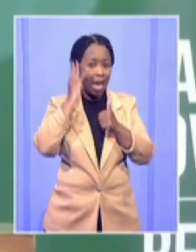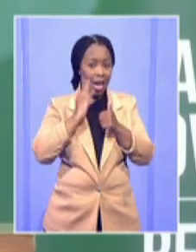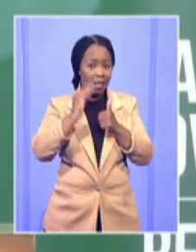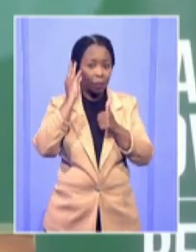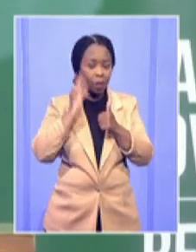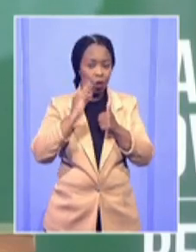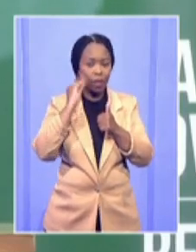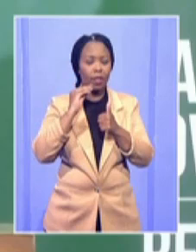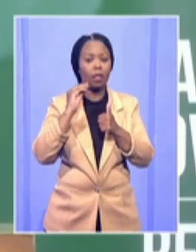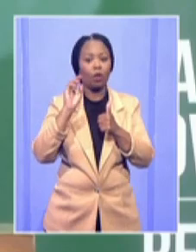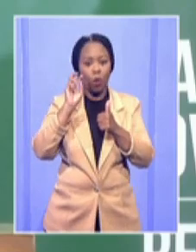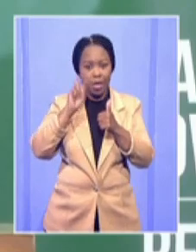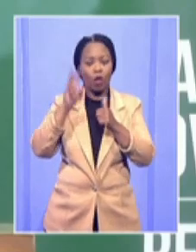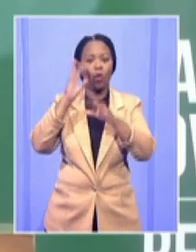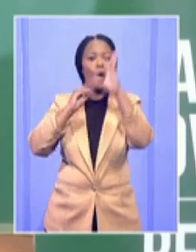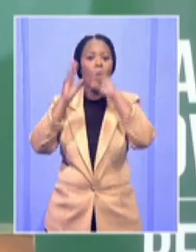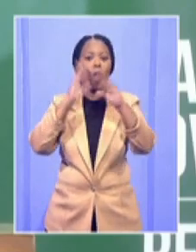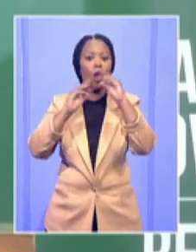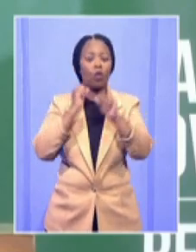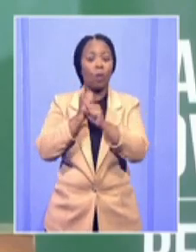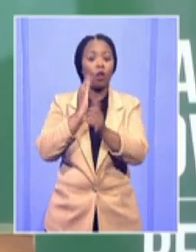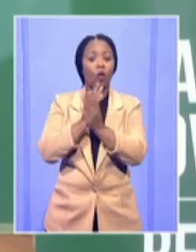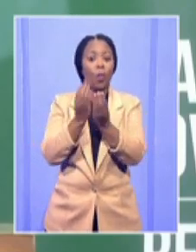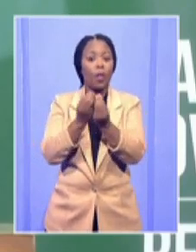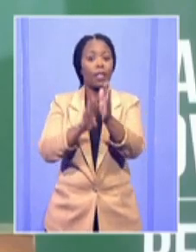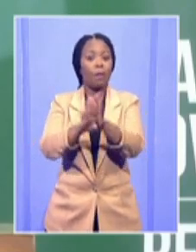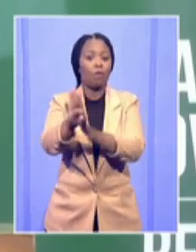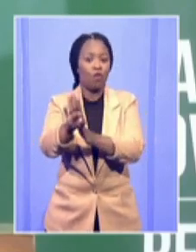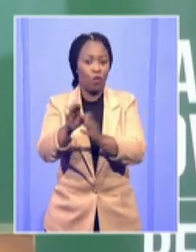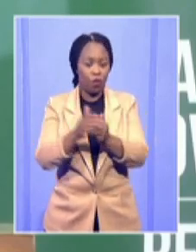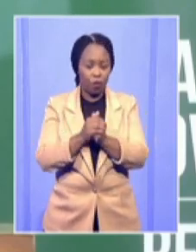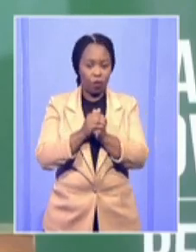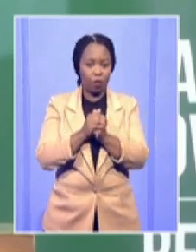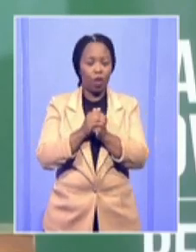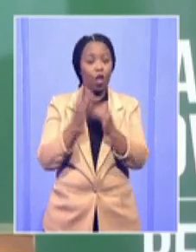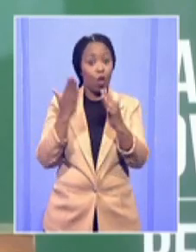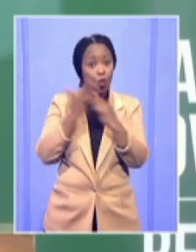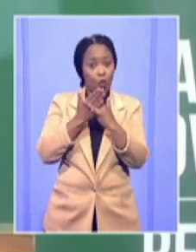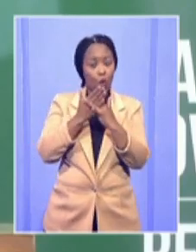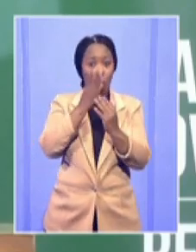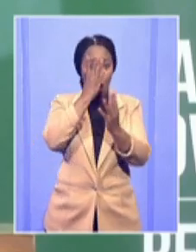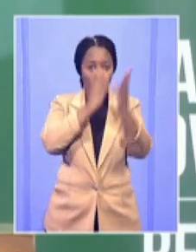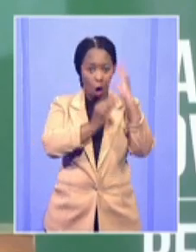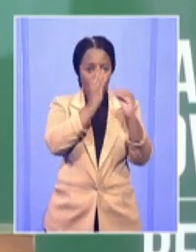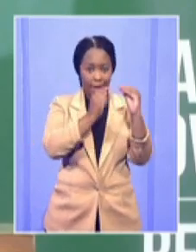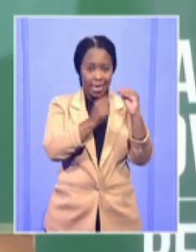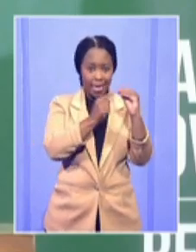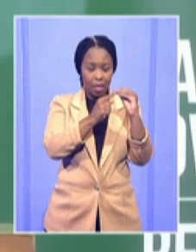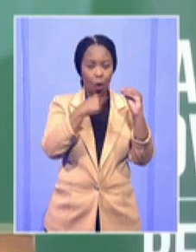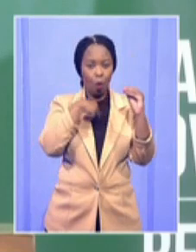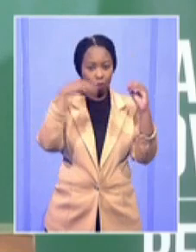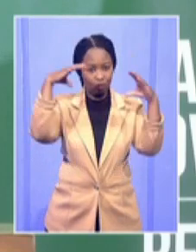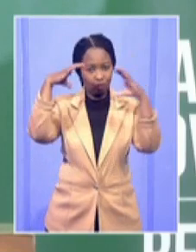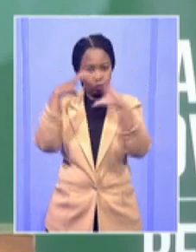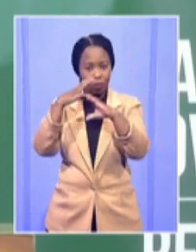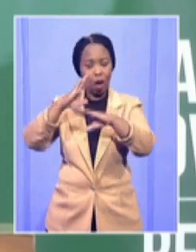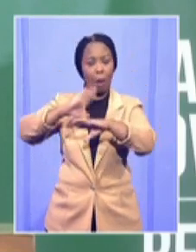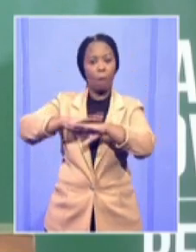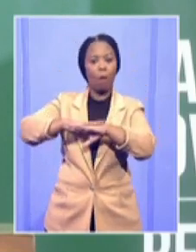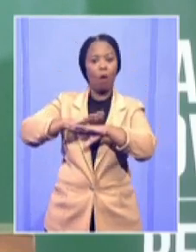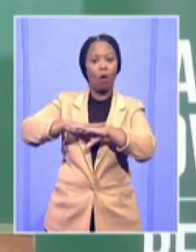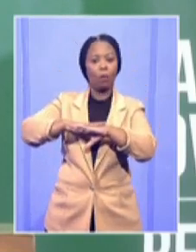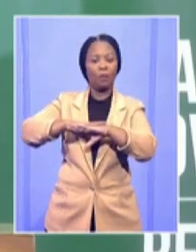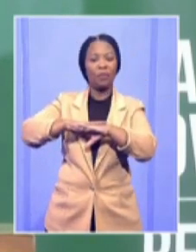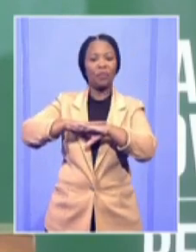going forward. It is through learning that we can sharpen our focus in enhancing the capability of the